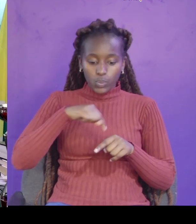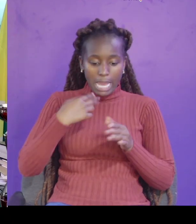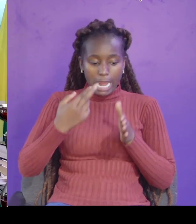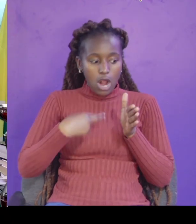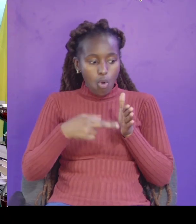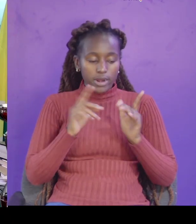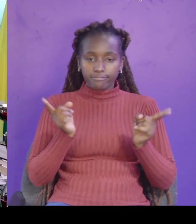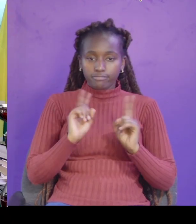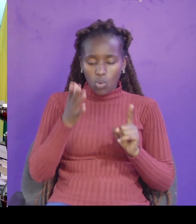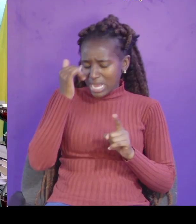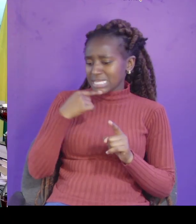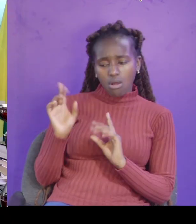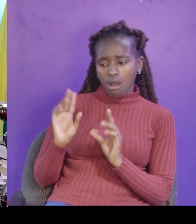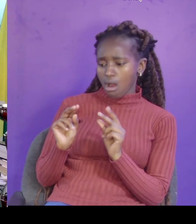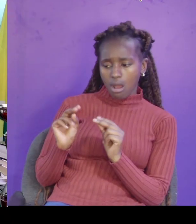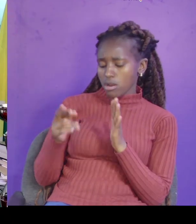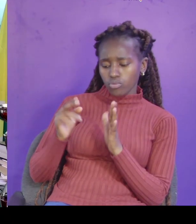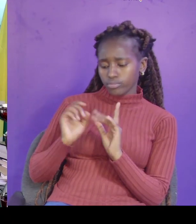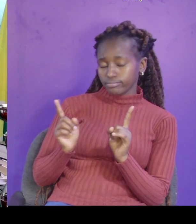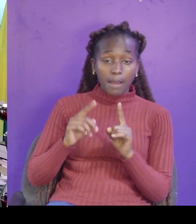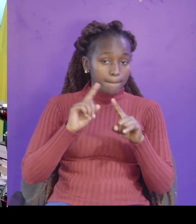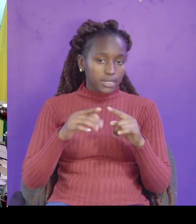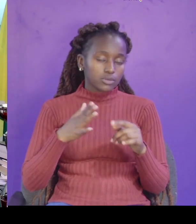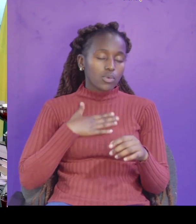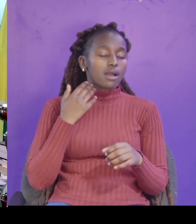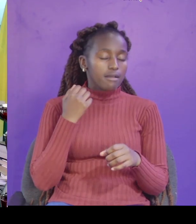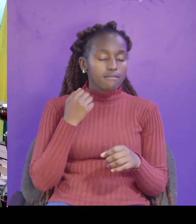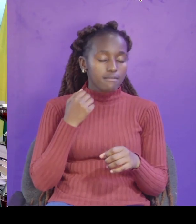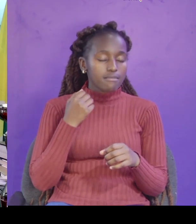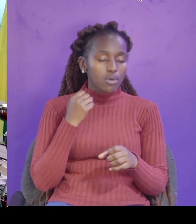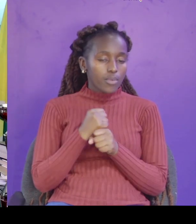not to. But is the work I do outside